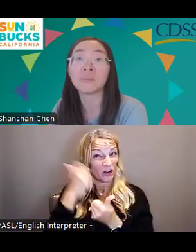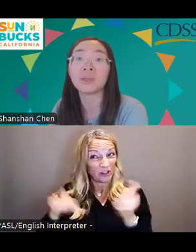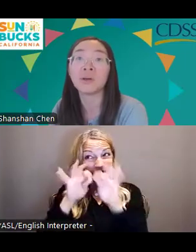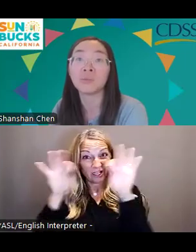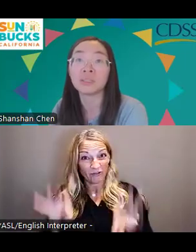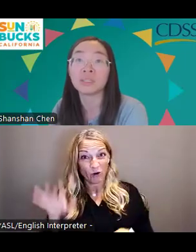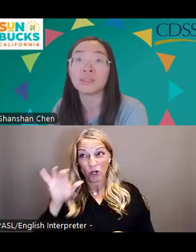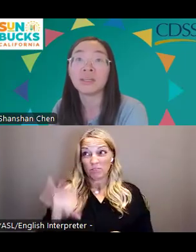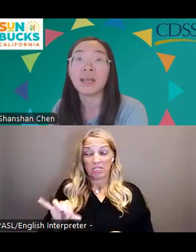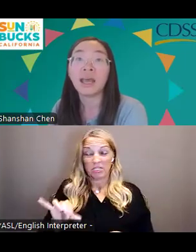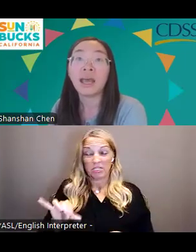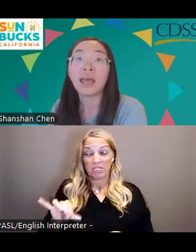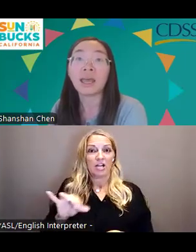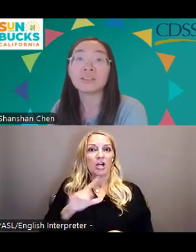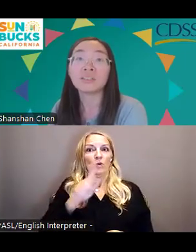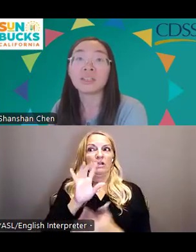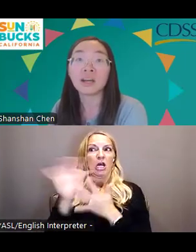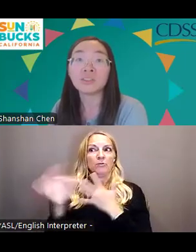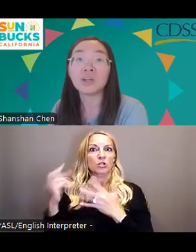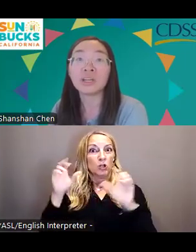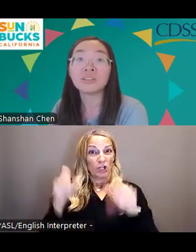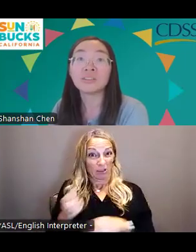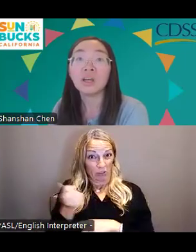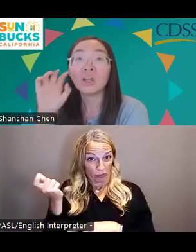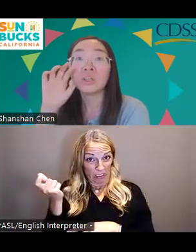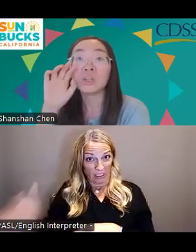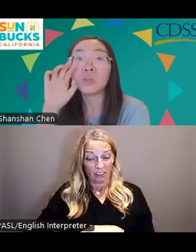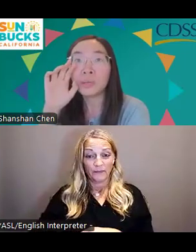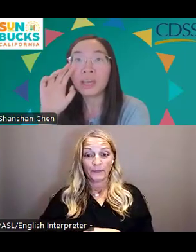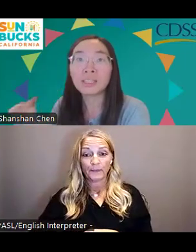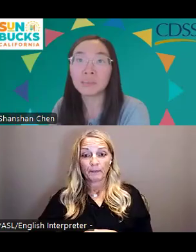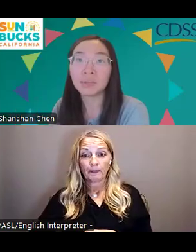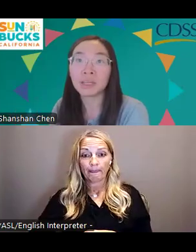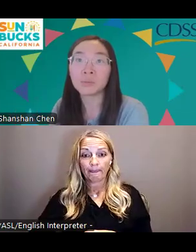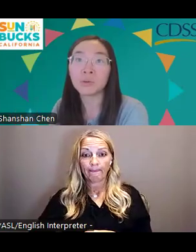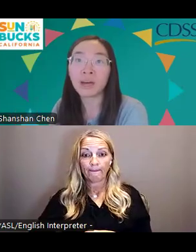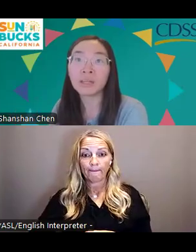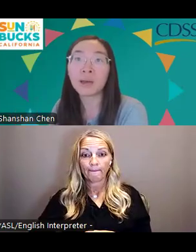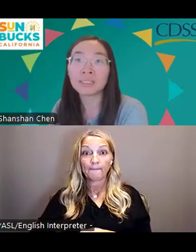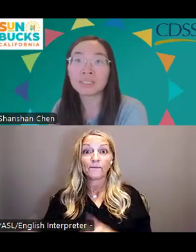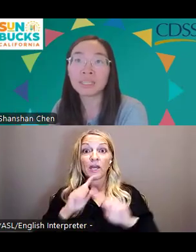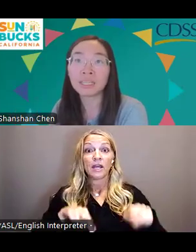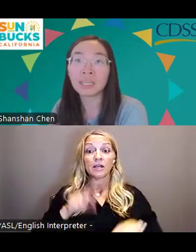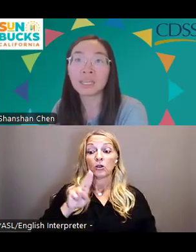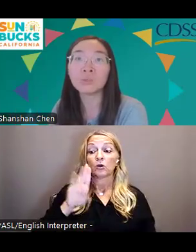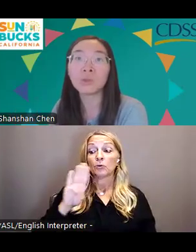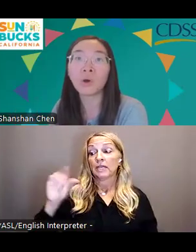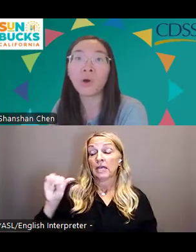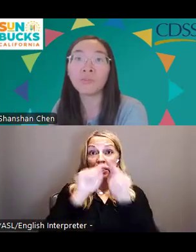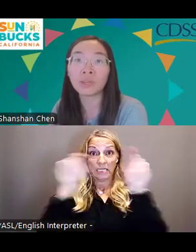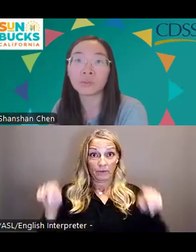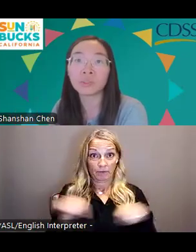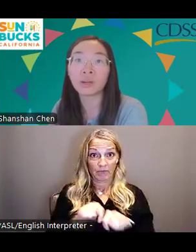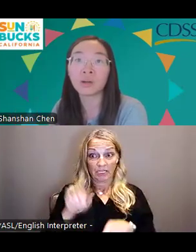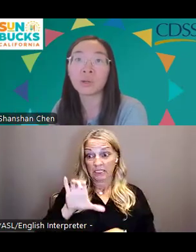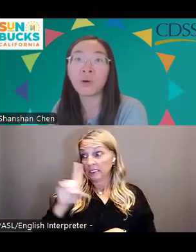optional or can be omitted. And the answer is, the UBA template provided by CDE includes